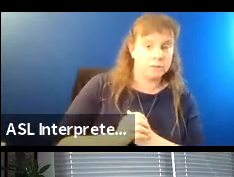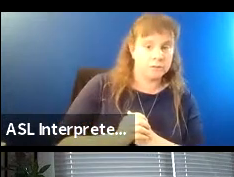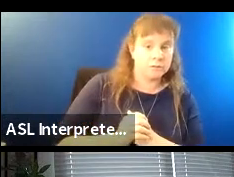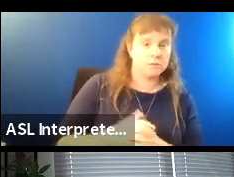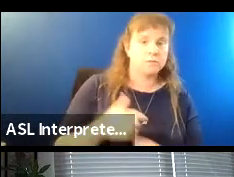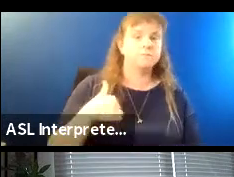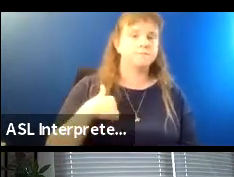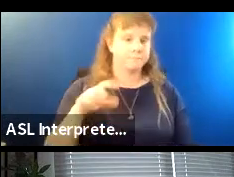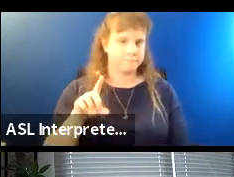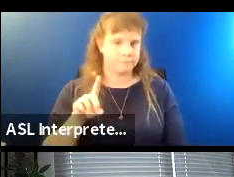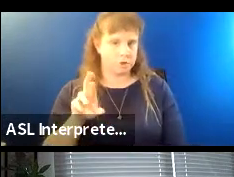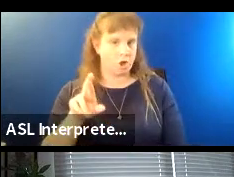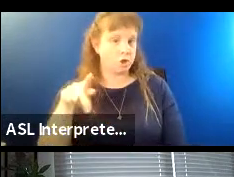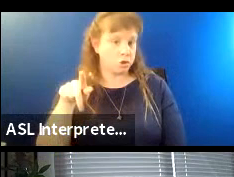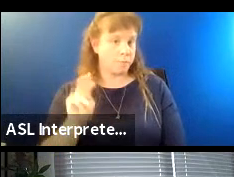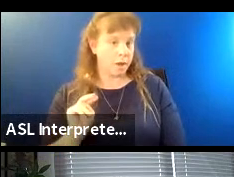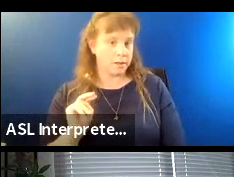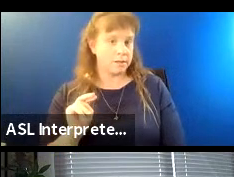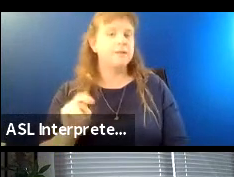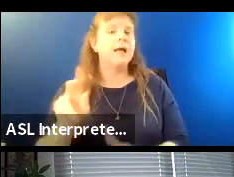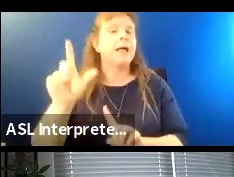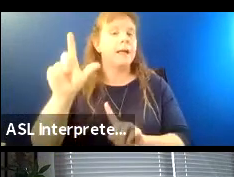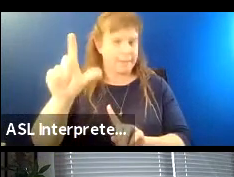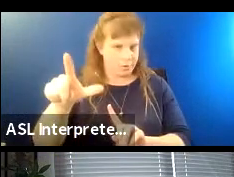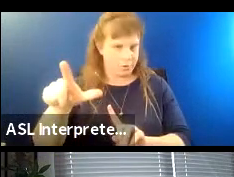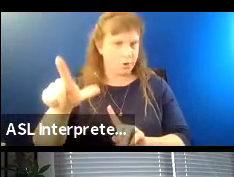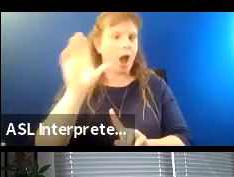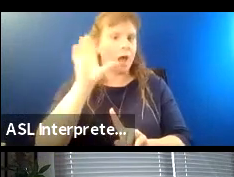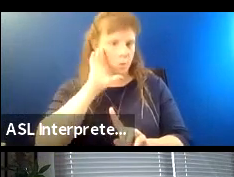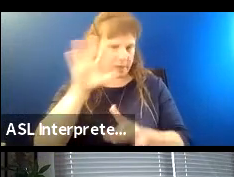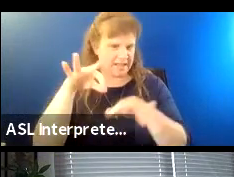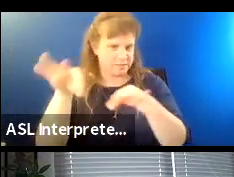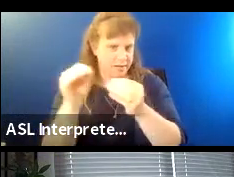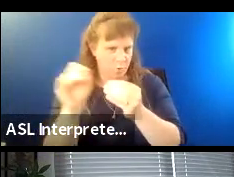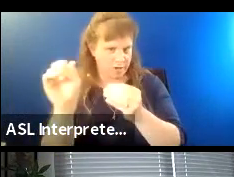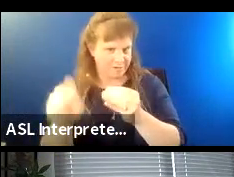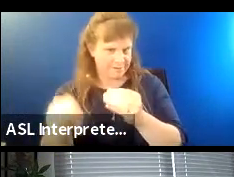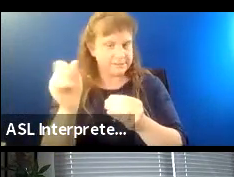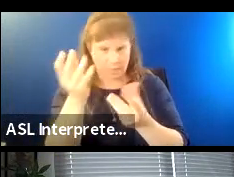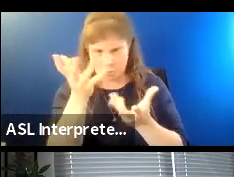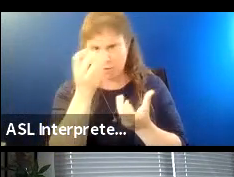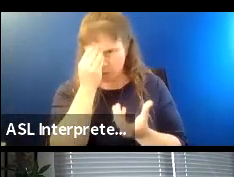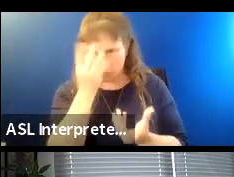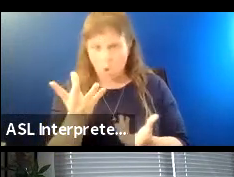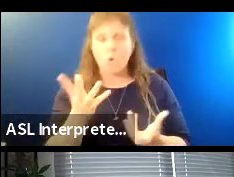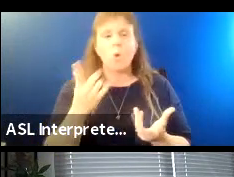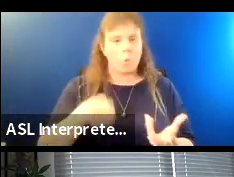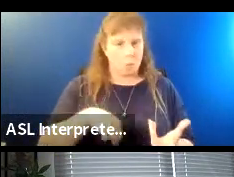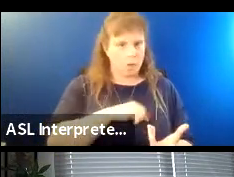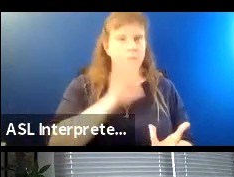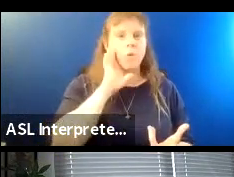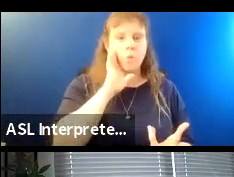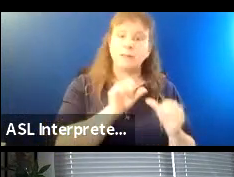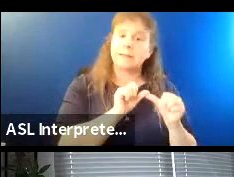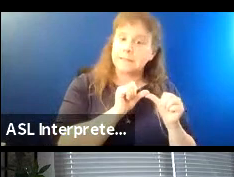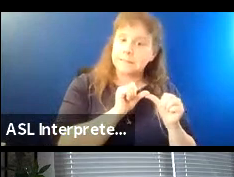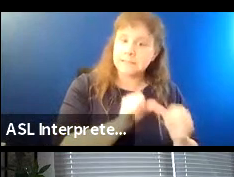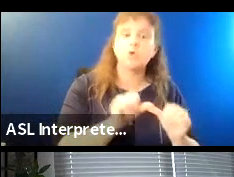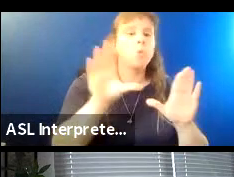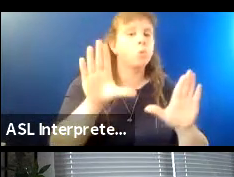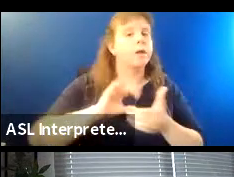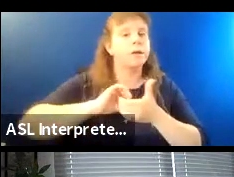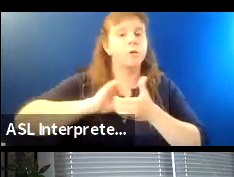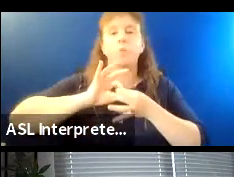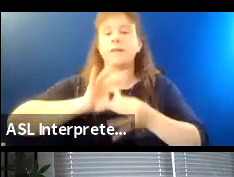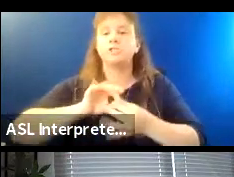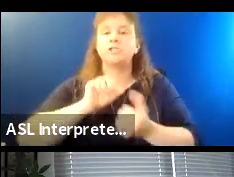Yeah, in fact, maybe we can talk more about it later, but absolutely, that's what we want to talk more about, and make sure that we continue ongoing relationships with all of you. So we'll be